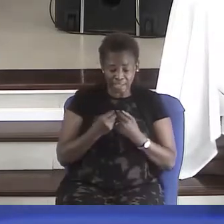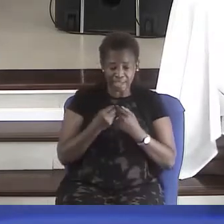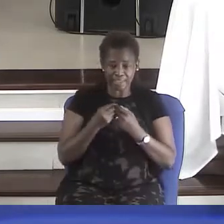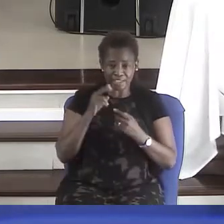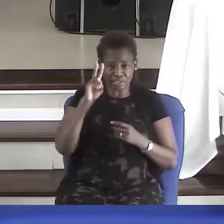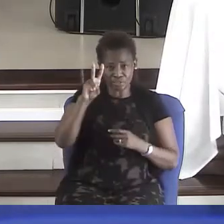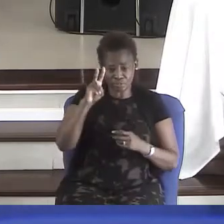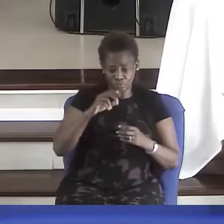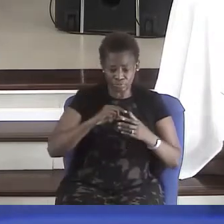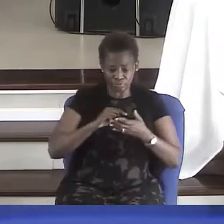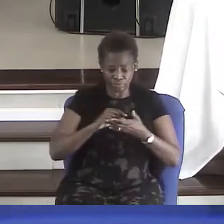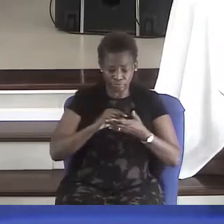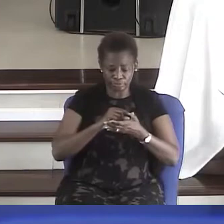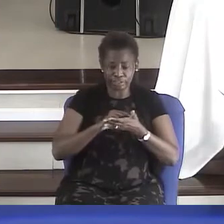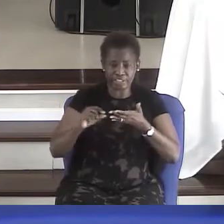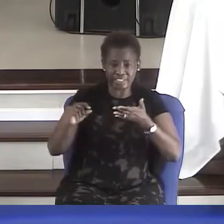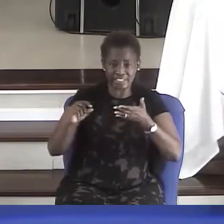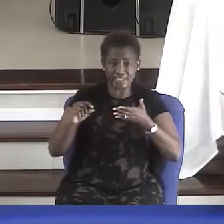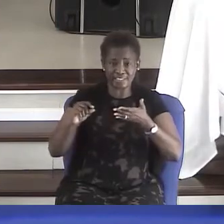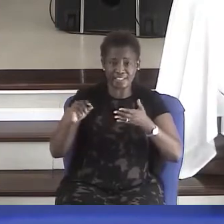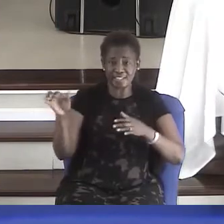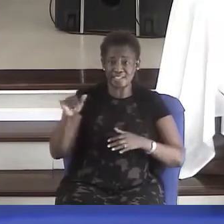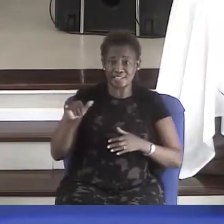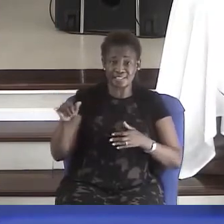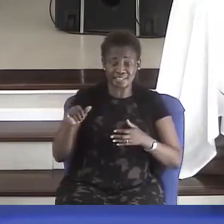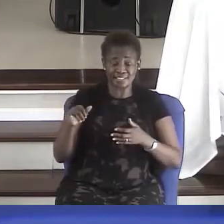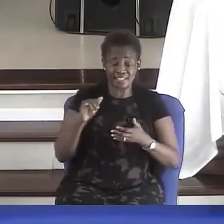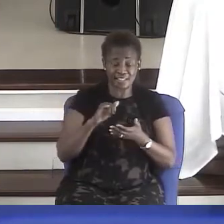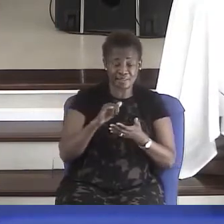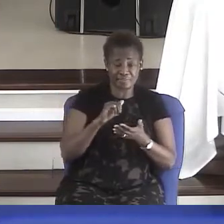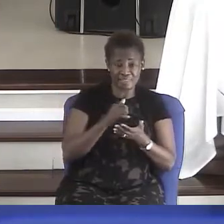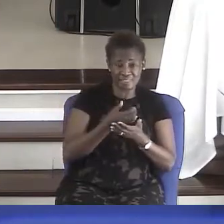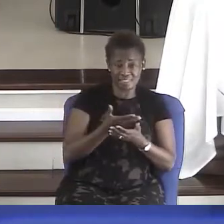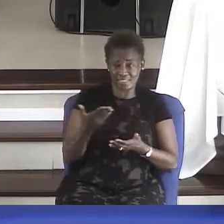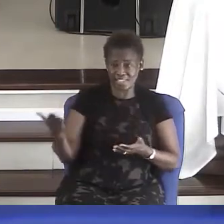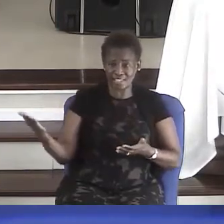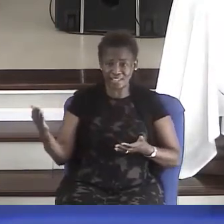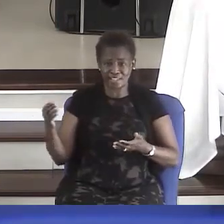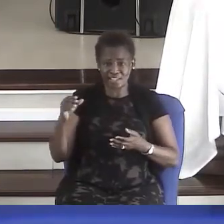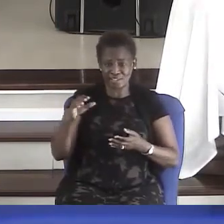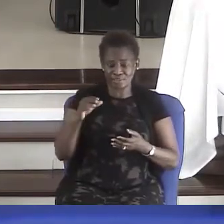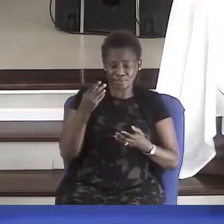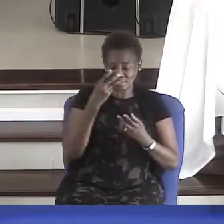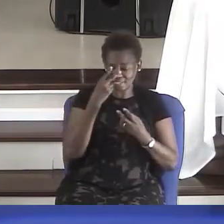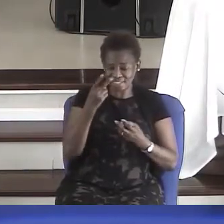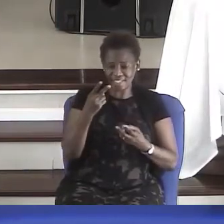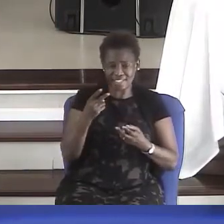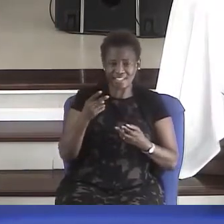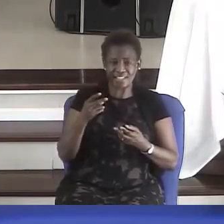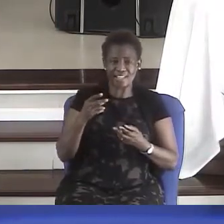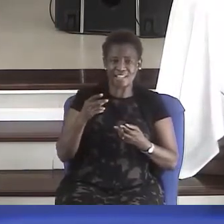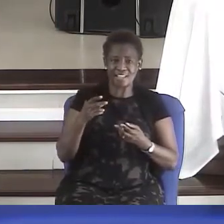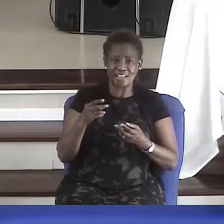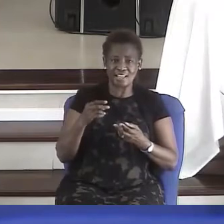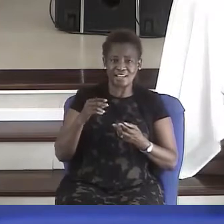as well. Yes? And what you would have found in John as well.